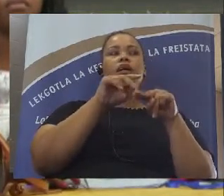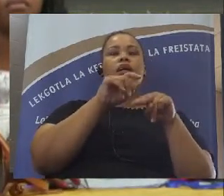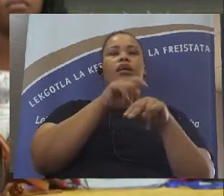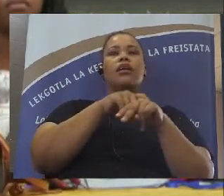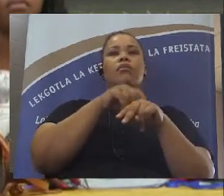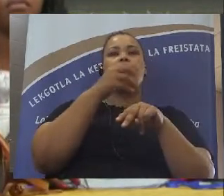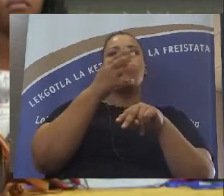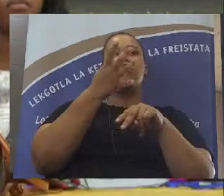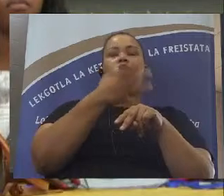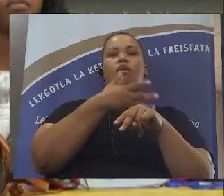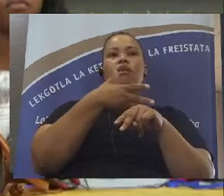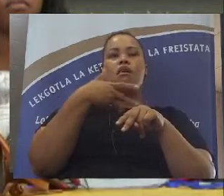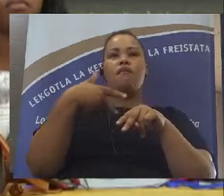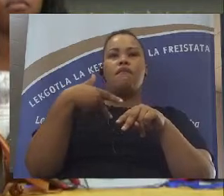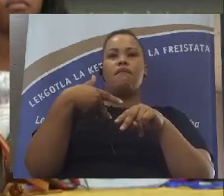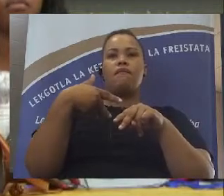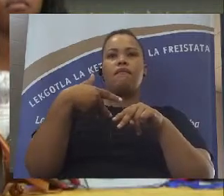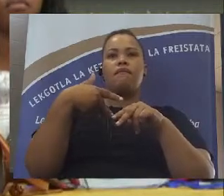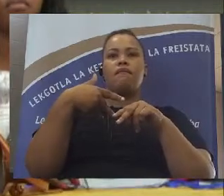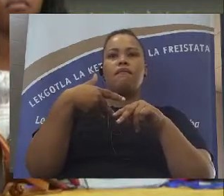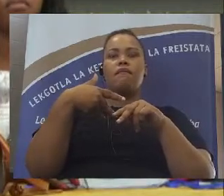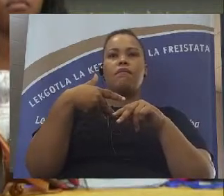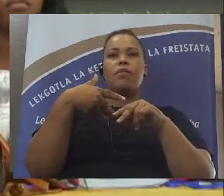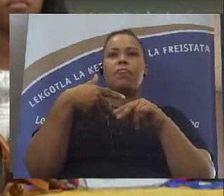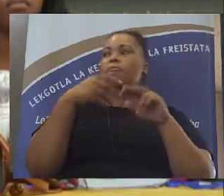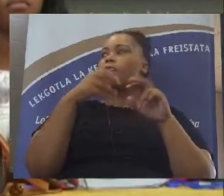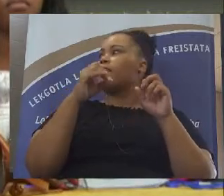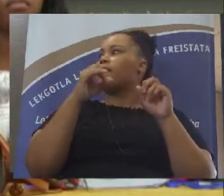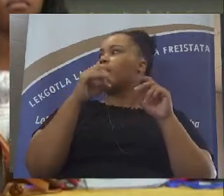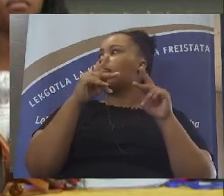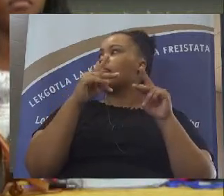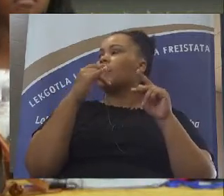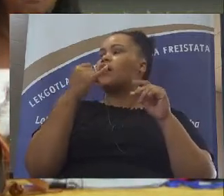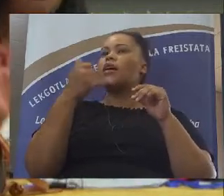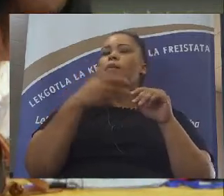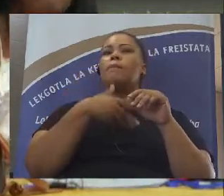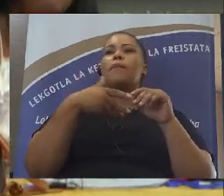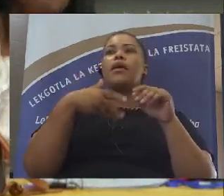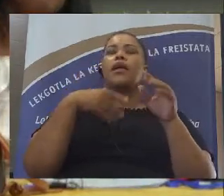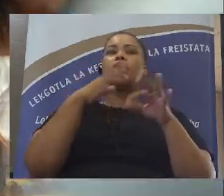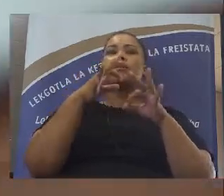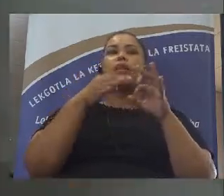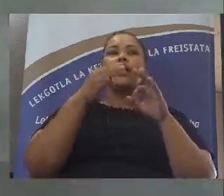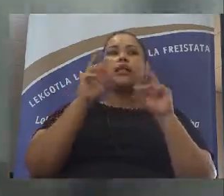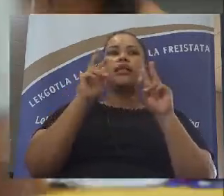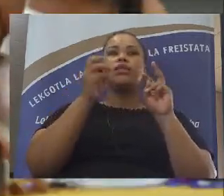4:30. Ke kopa mme a bue ka taba ya dijo.